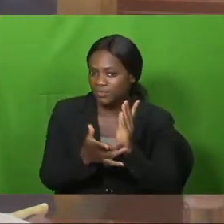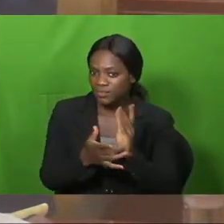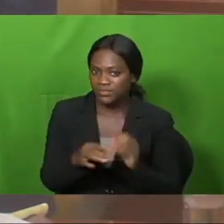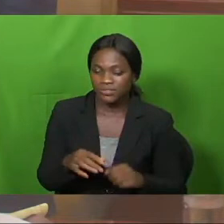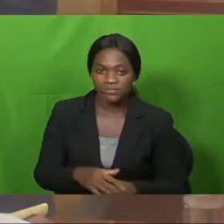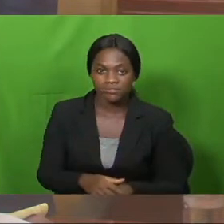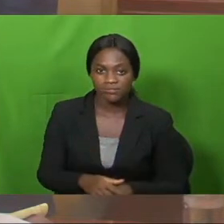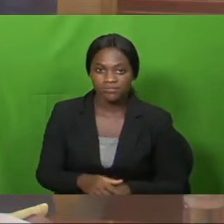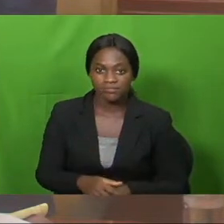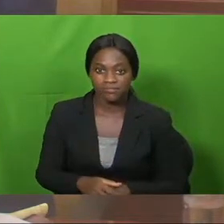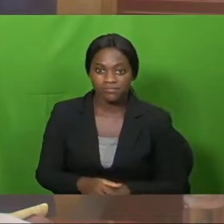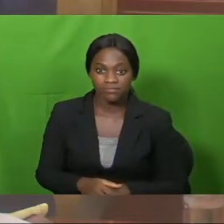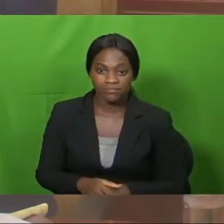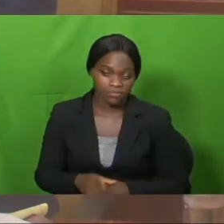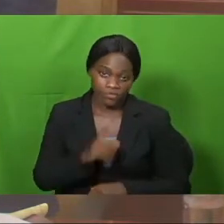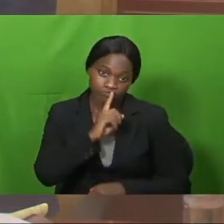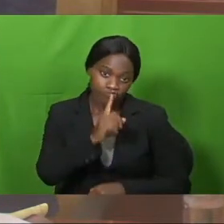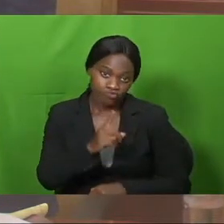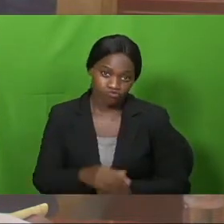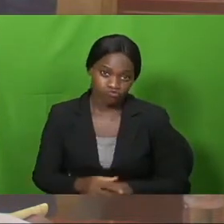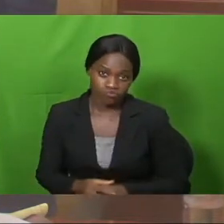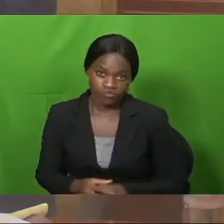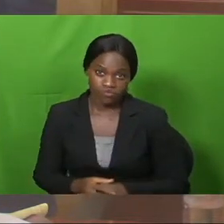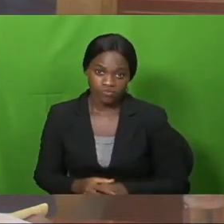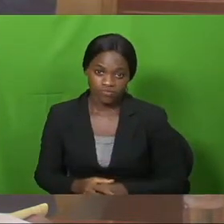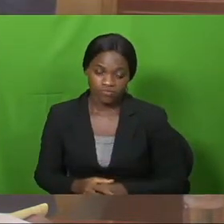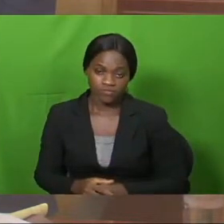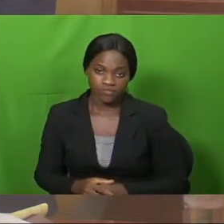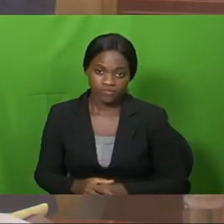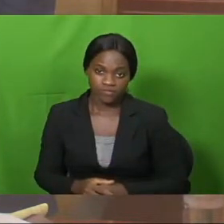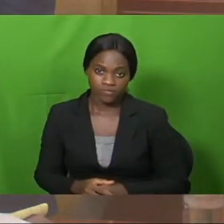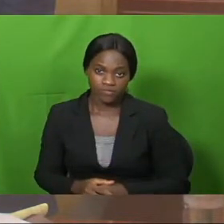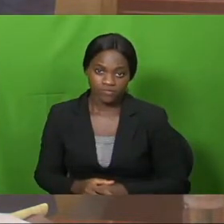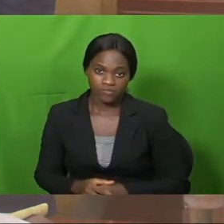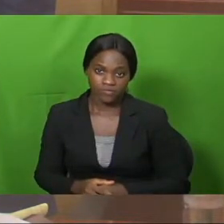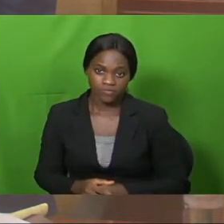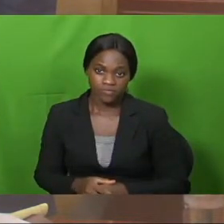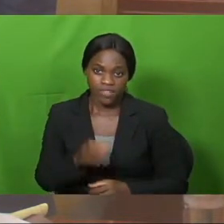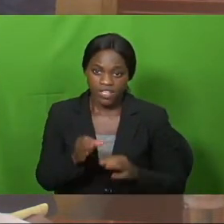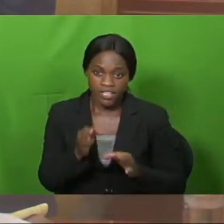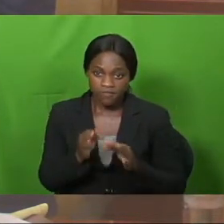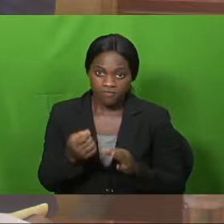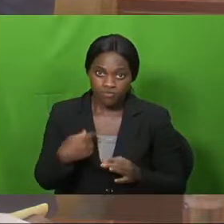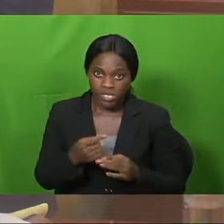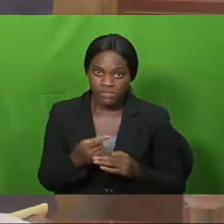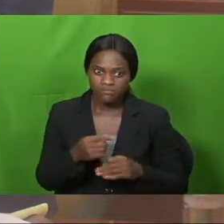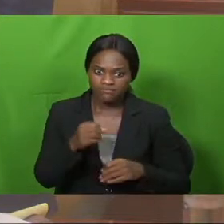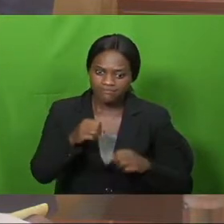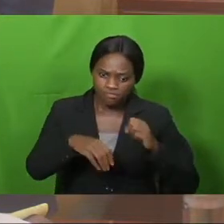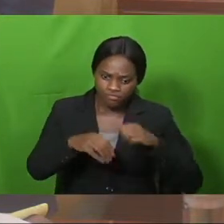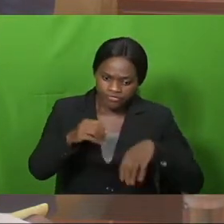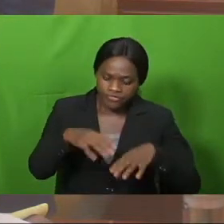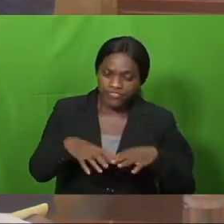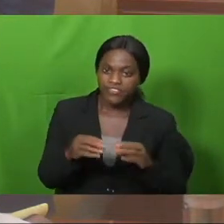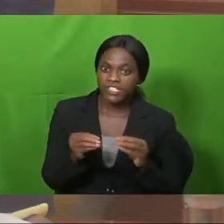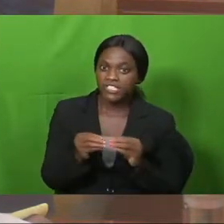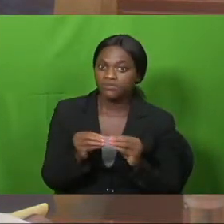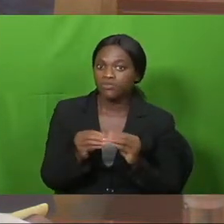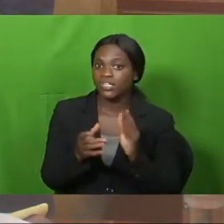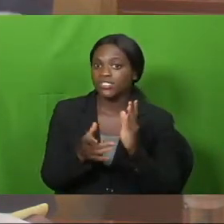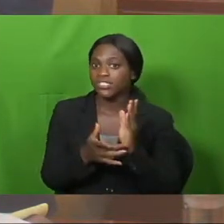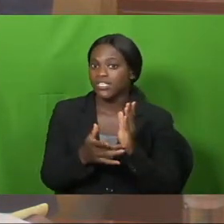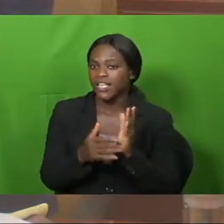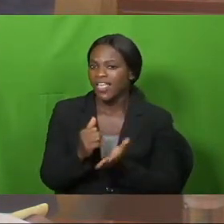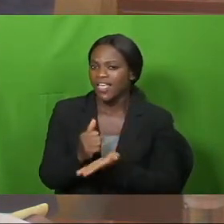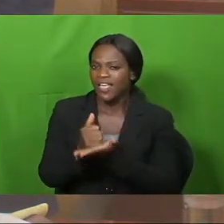run away from that fact. That when we invest in technology, it will stand us in good stead in the